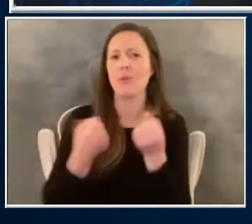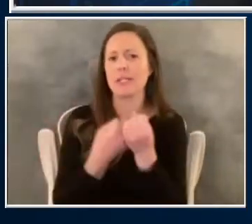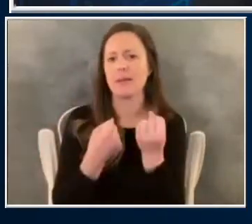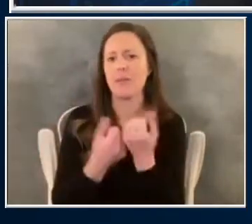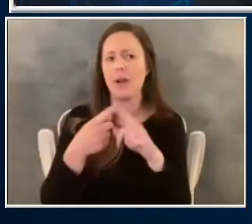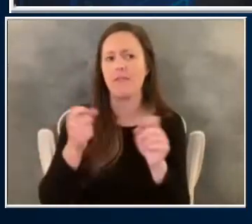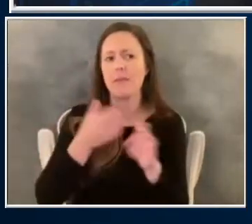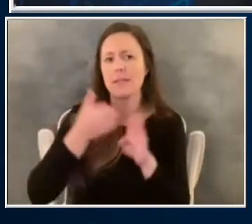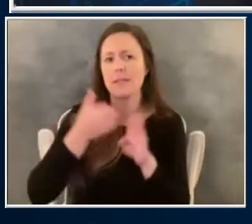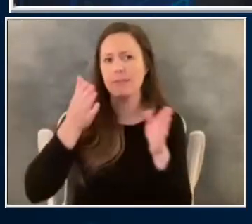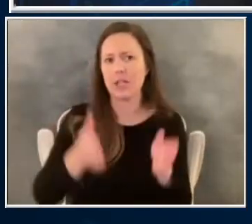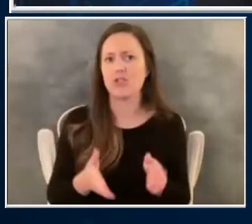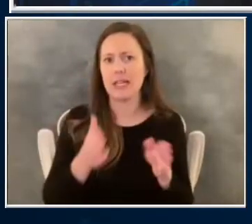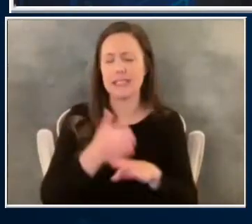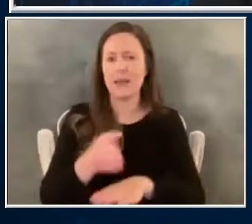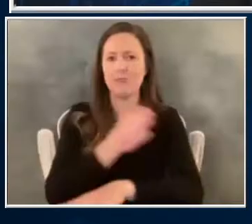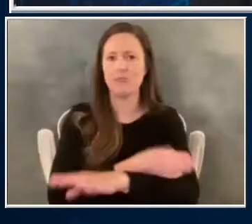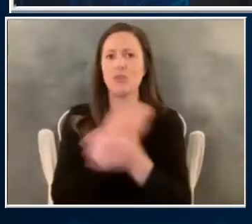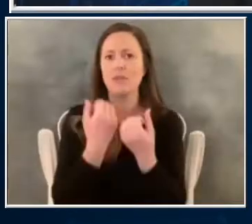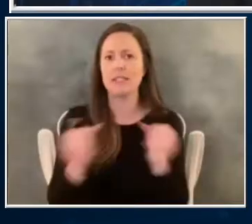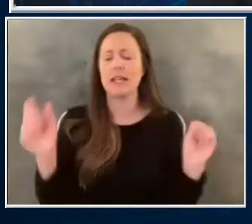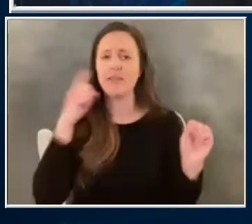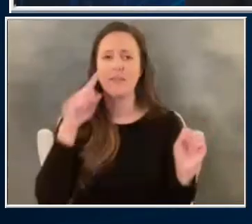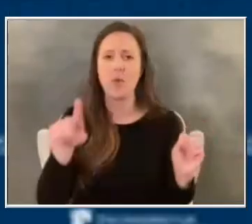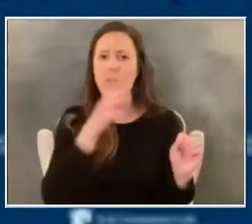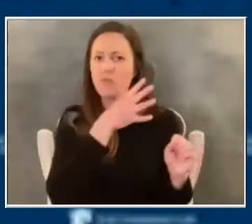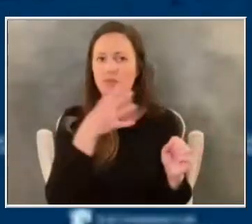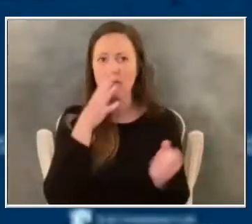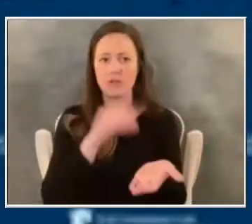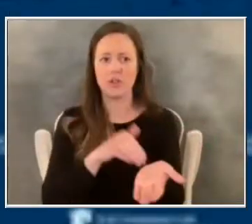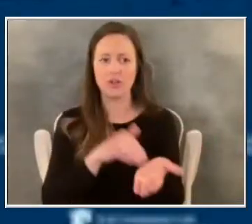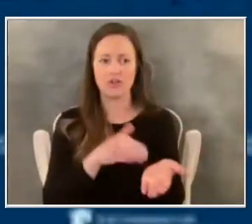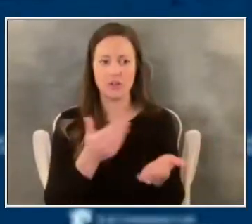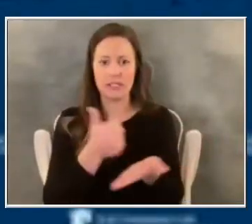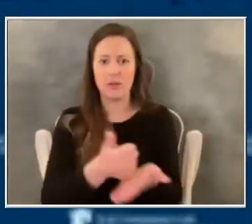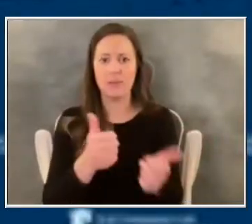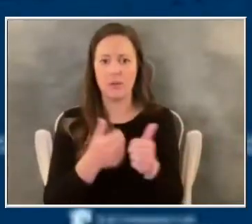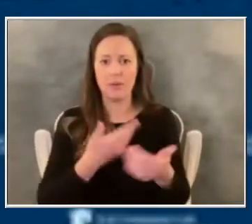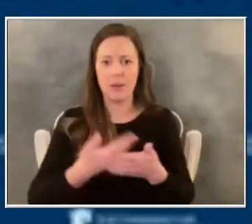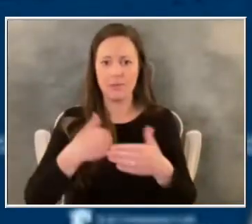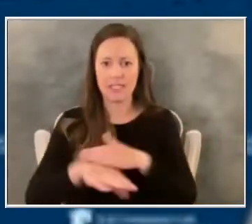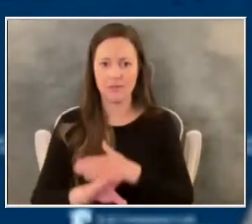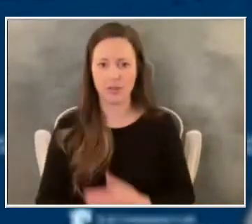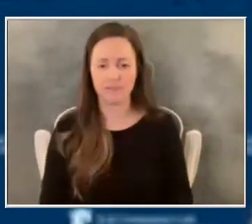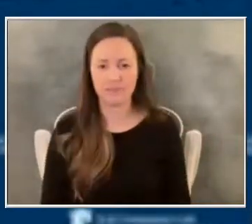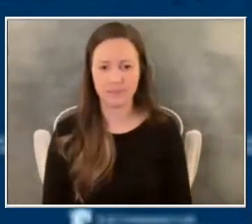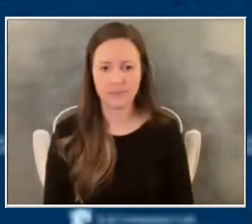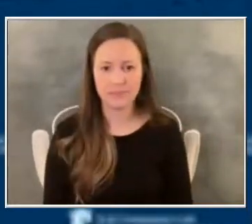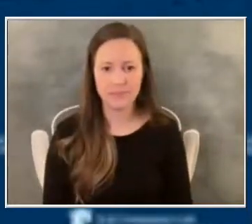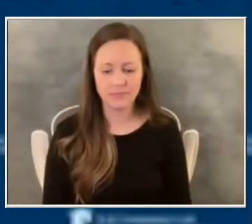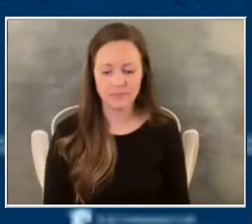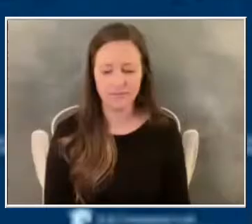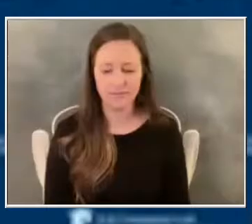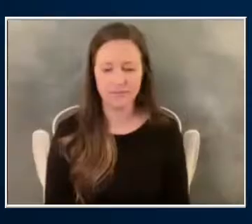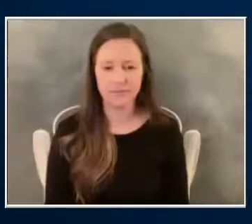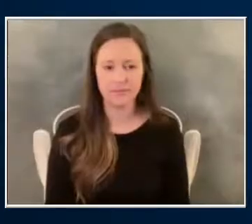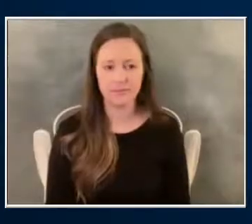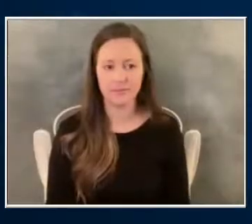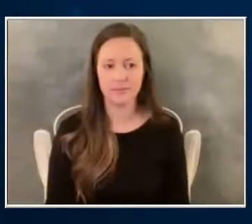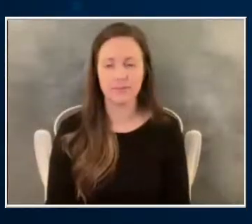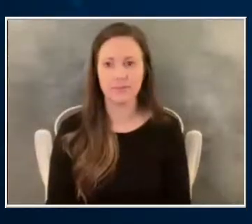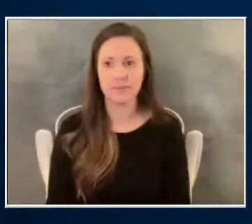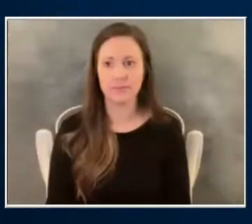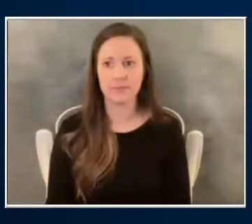safety for rural physicians delivering babies? Yeah, that remote